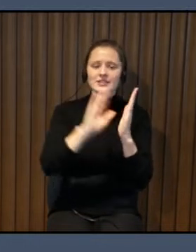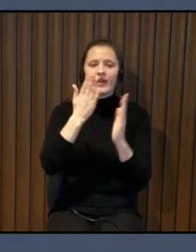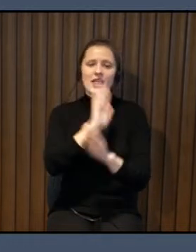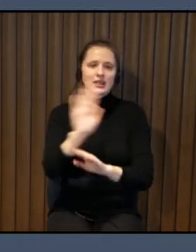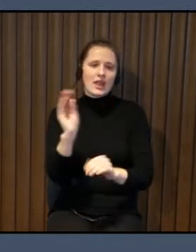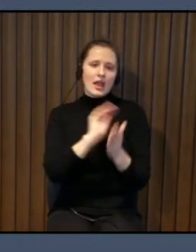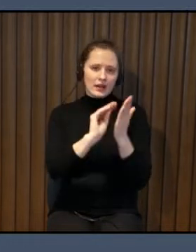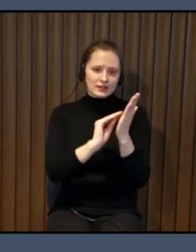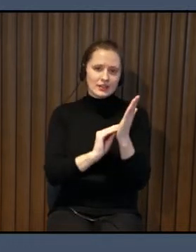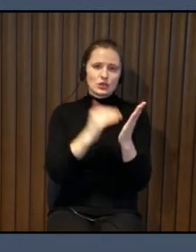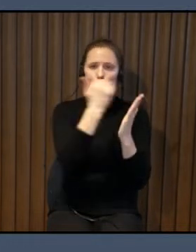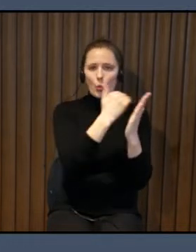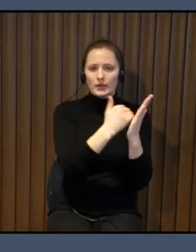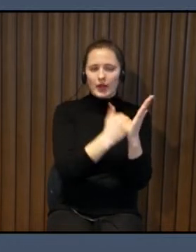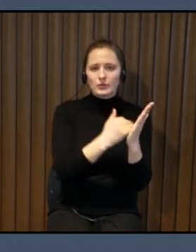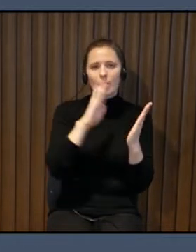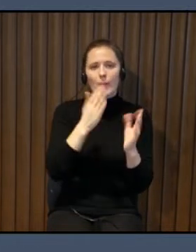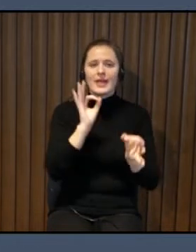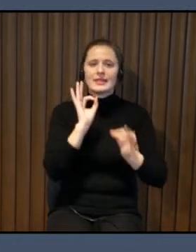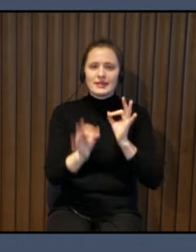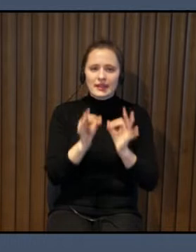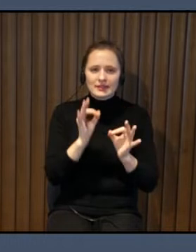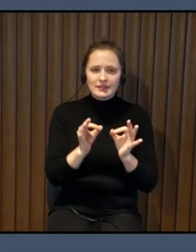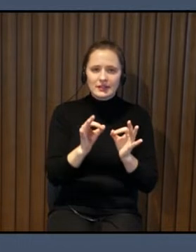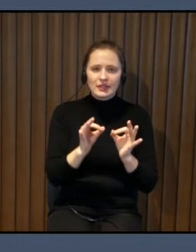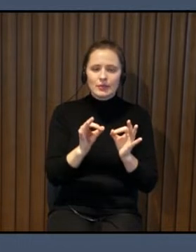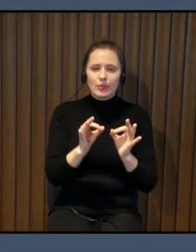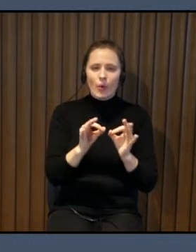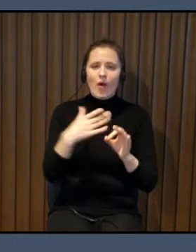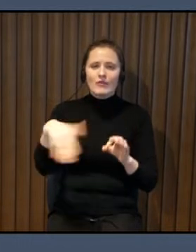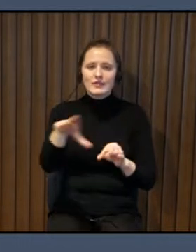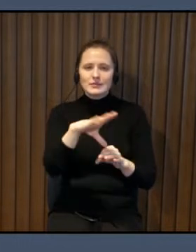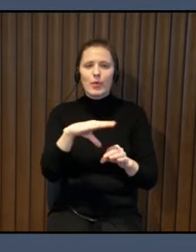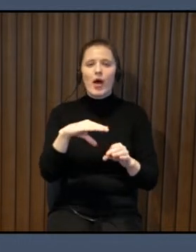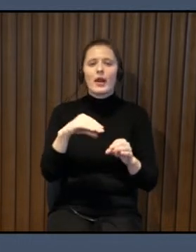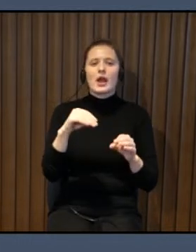no difference whether the general principle is written or not.